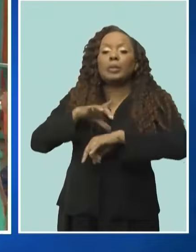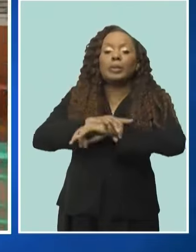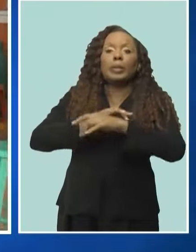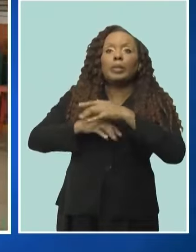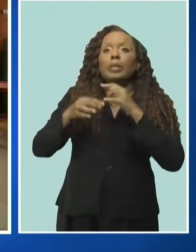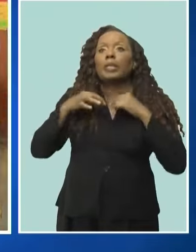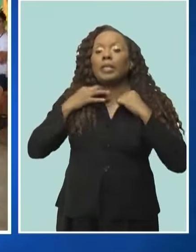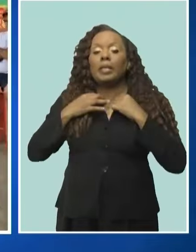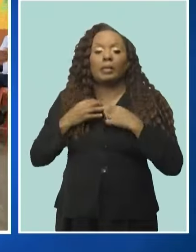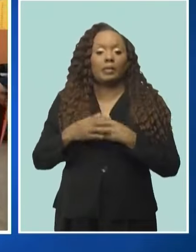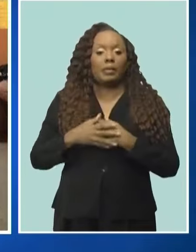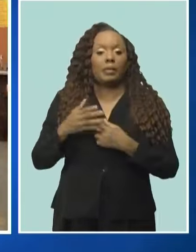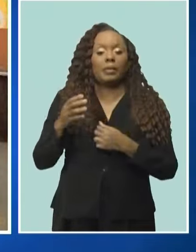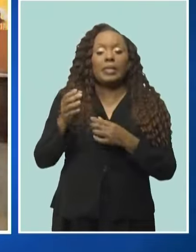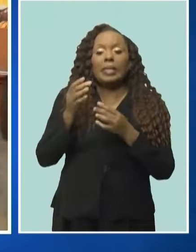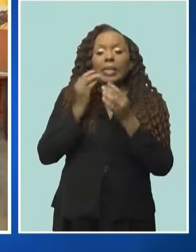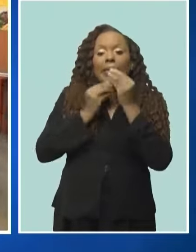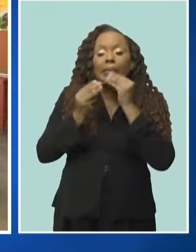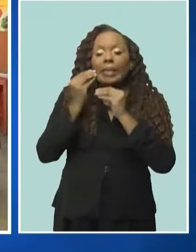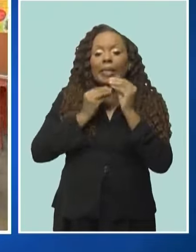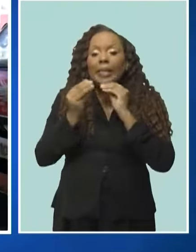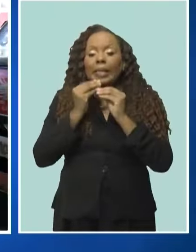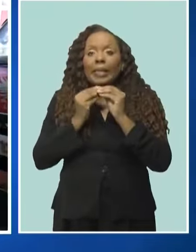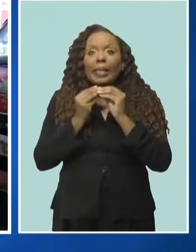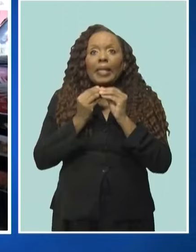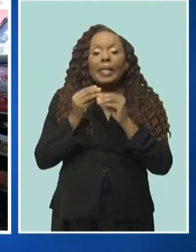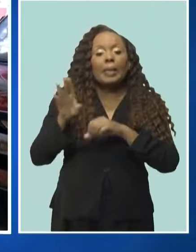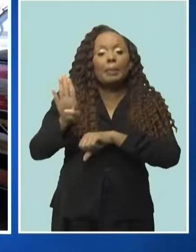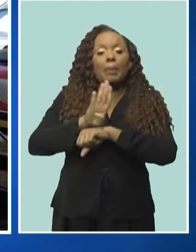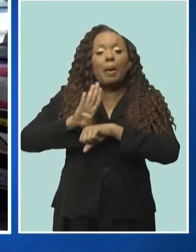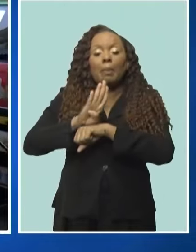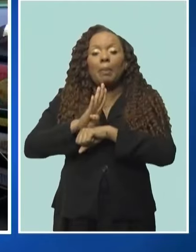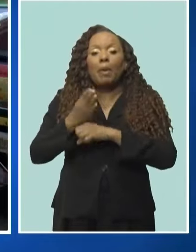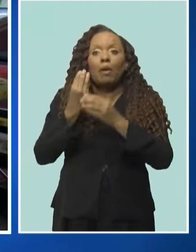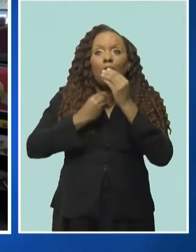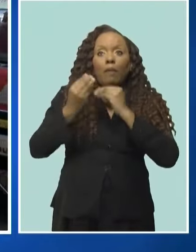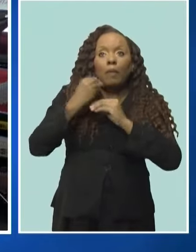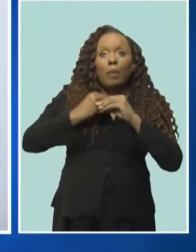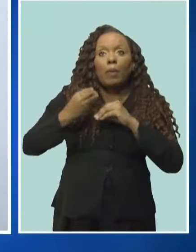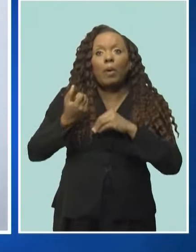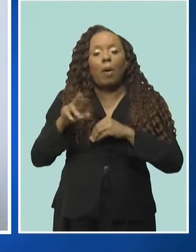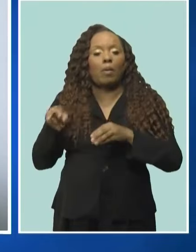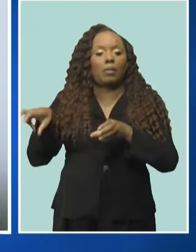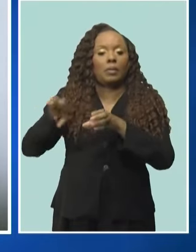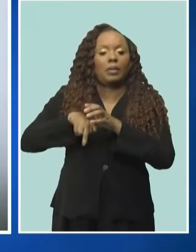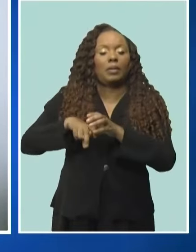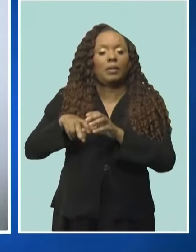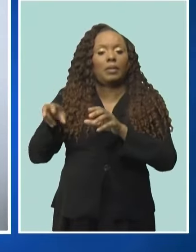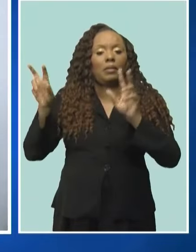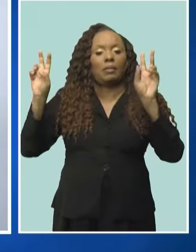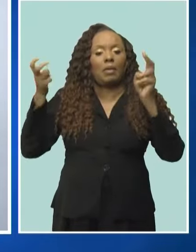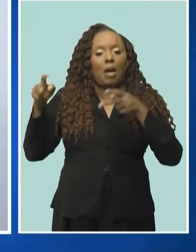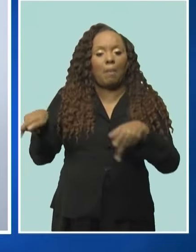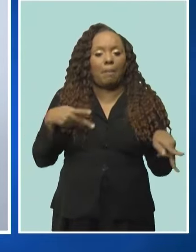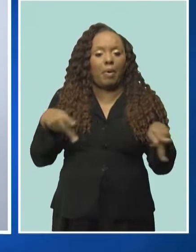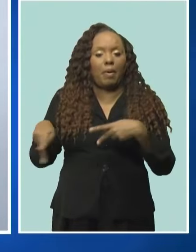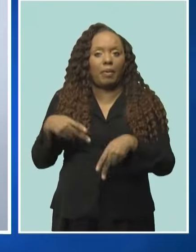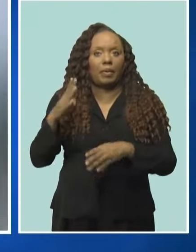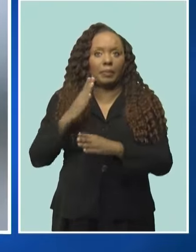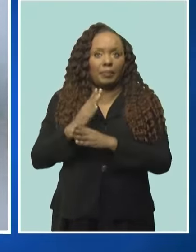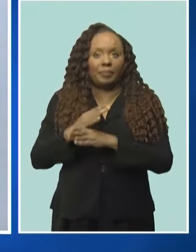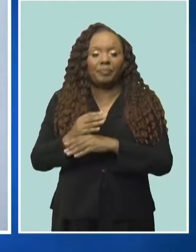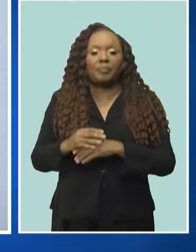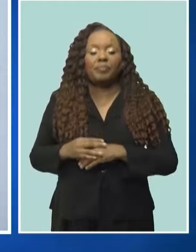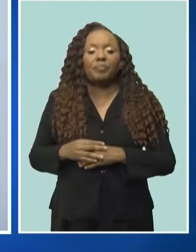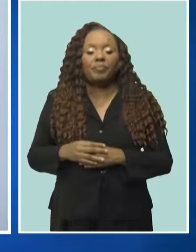Bajan food and drinks at the terminal's bar and restaurant or on board the party bus. The area to the rear of the chattel houses was battered